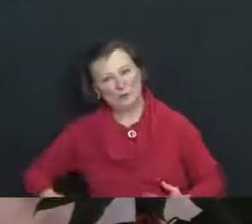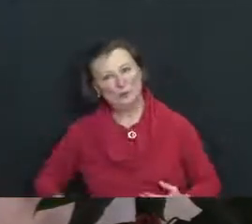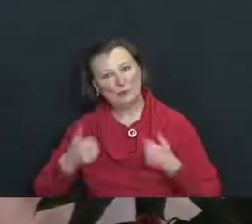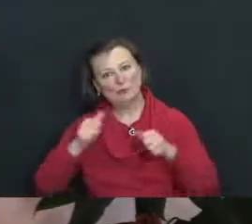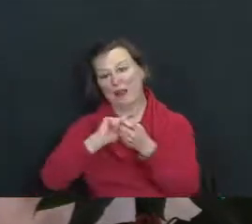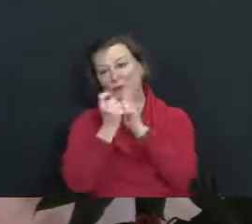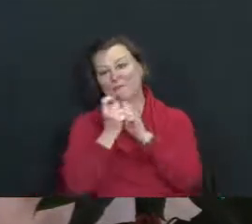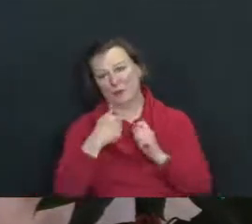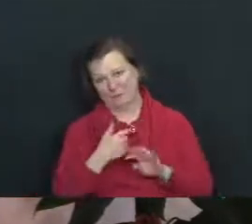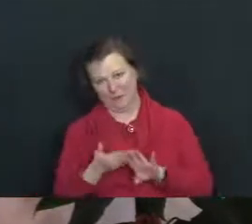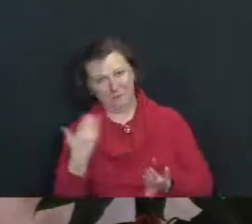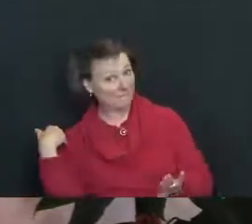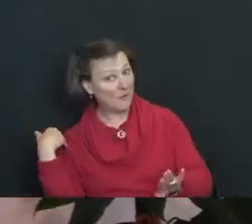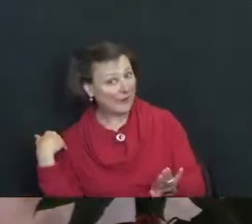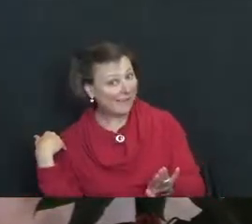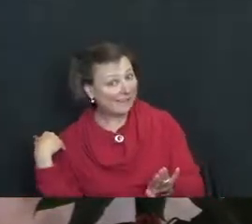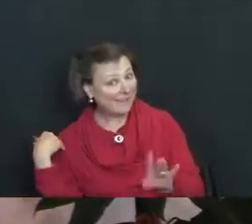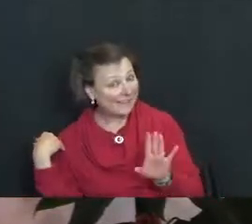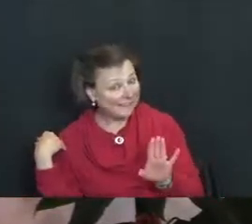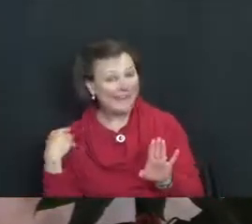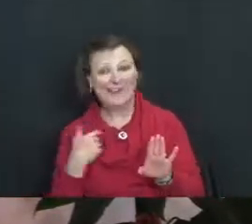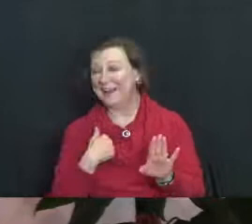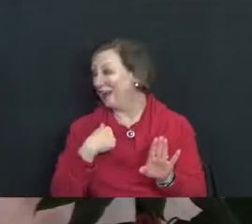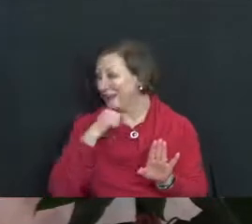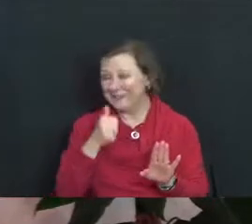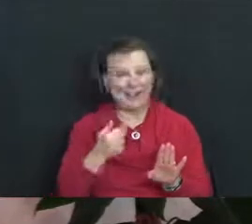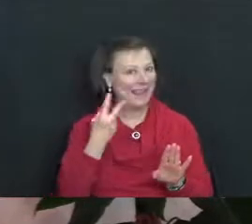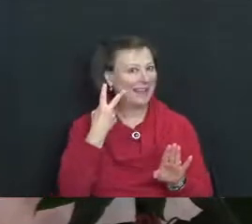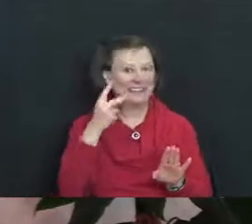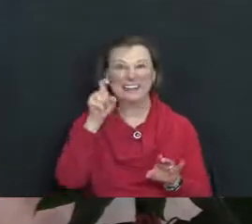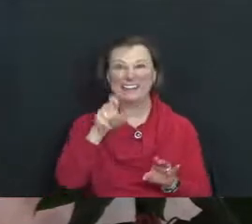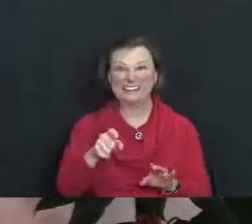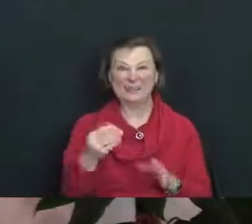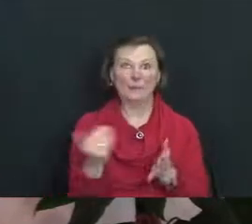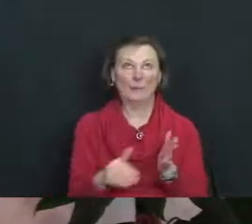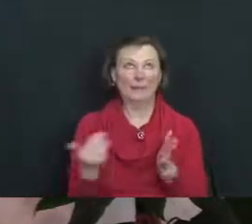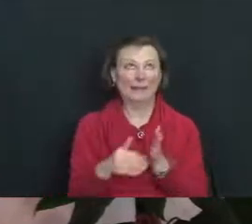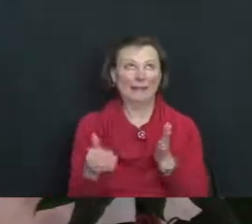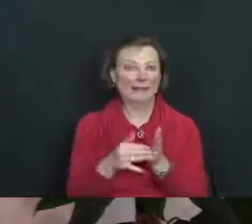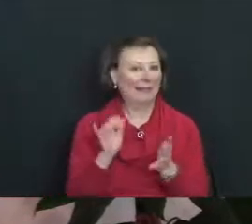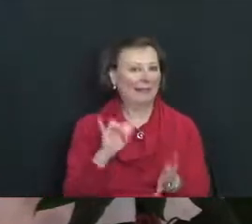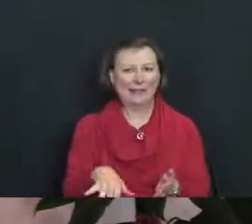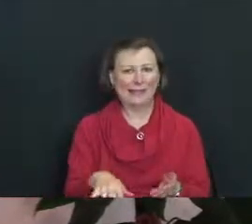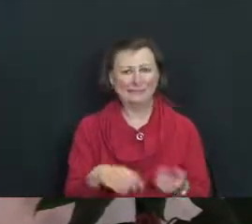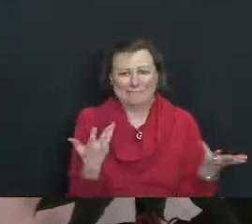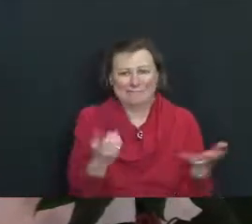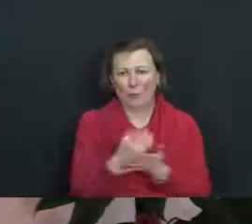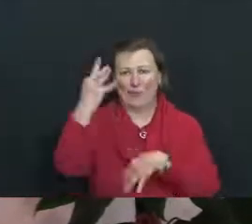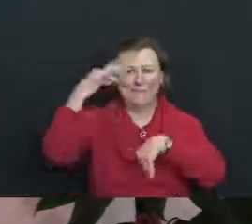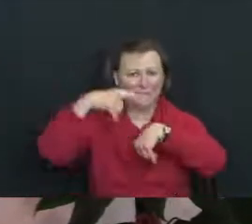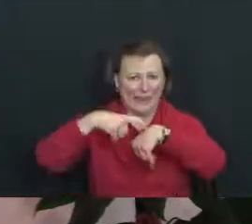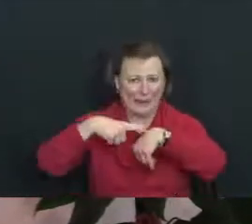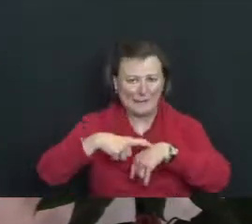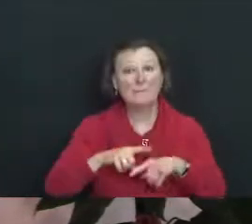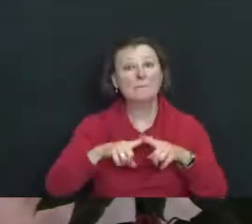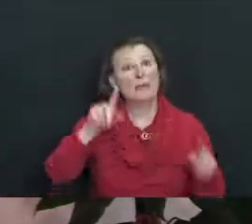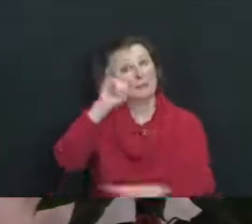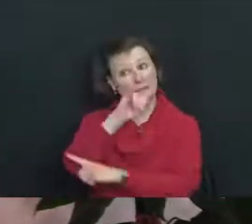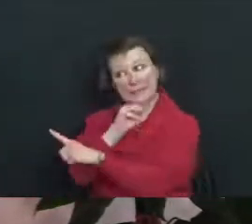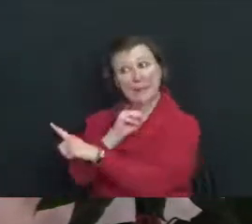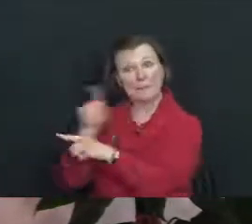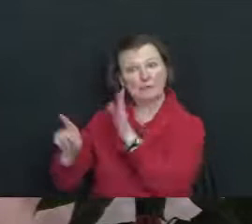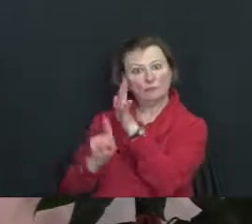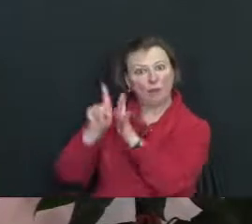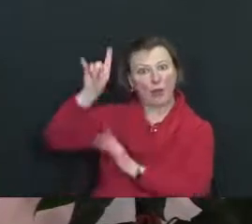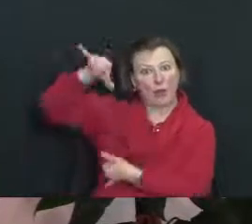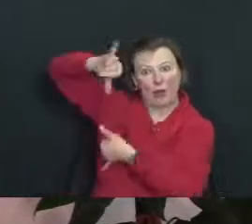me before, and I didn't see a need to do a repeat of this futile exercise, but Tim, he's tall,